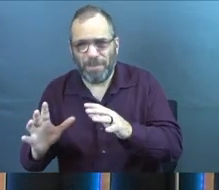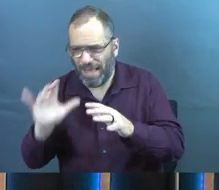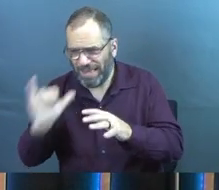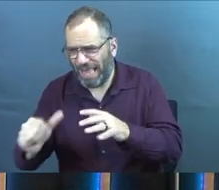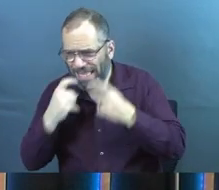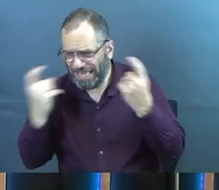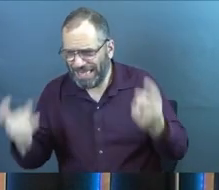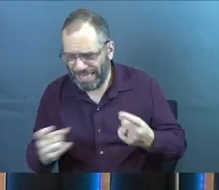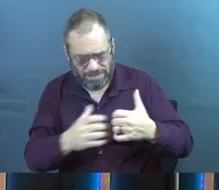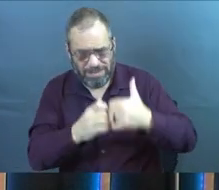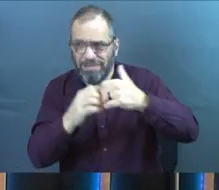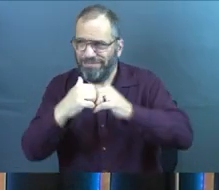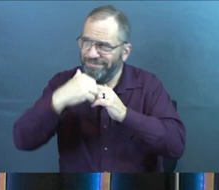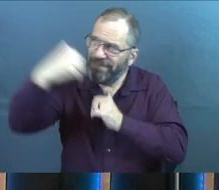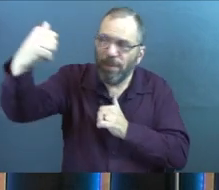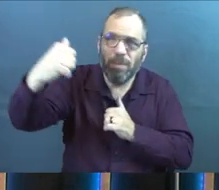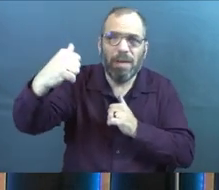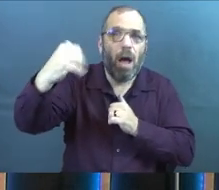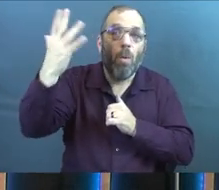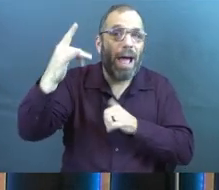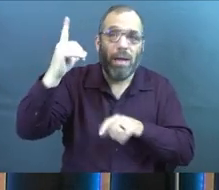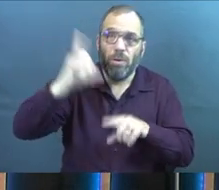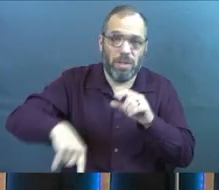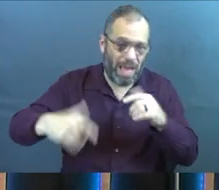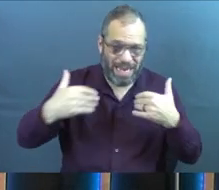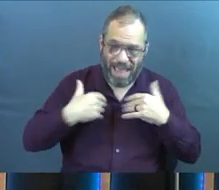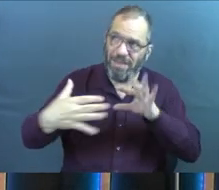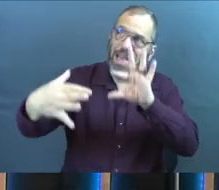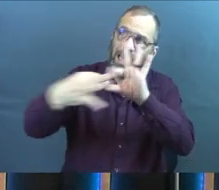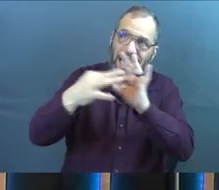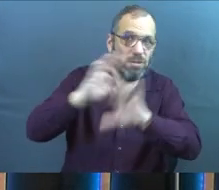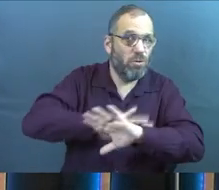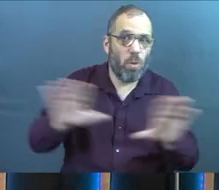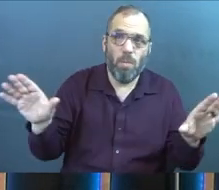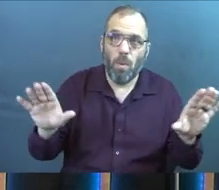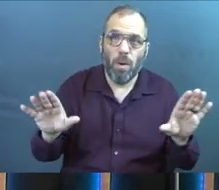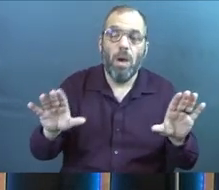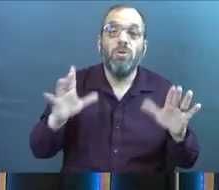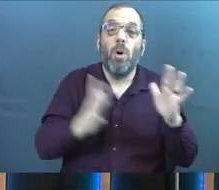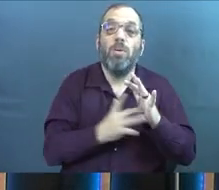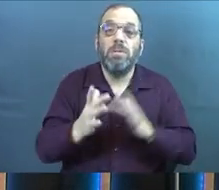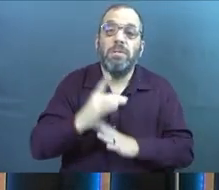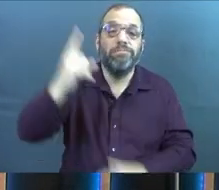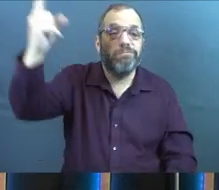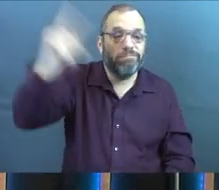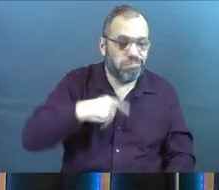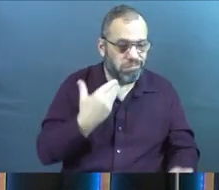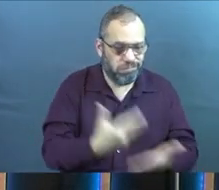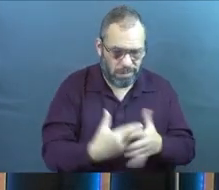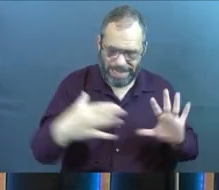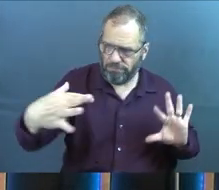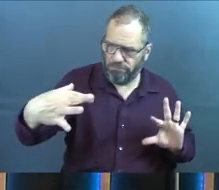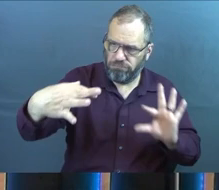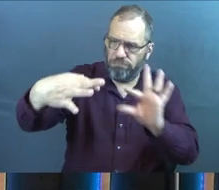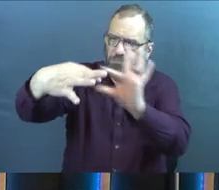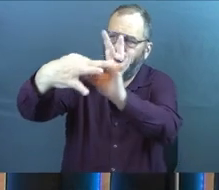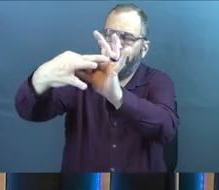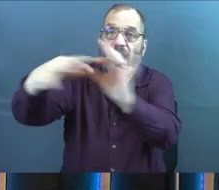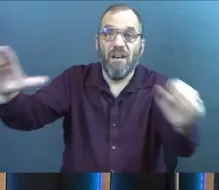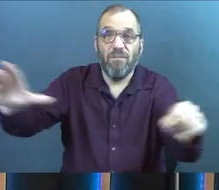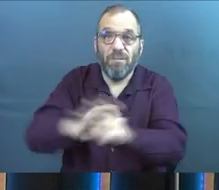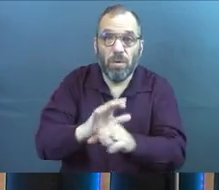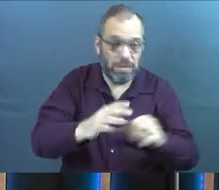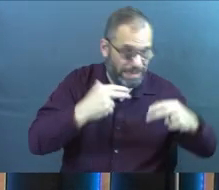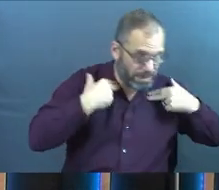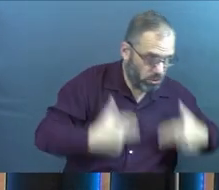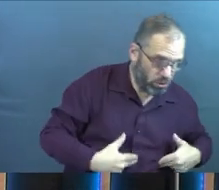gap of sin had separated us from him to where we could not have that connection anymore. And so Jesus comes in and he bridges the gap. Being fully